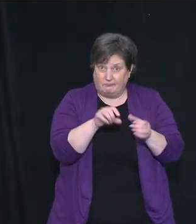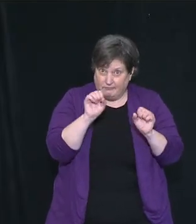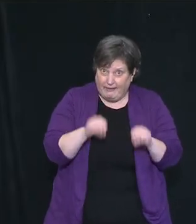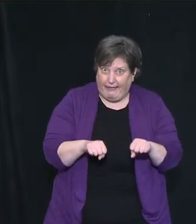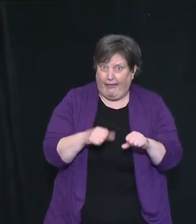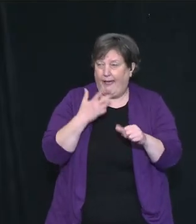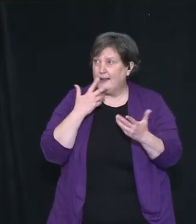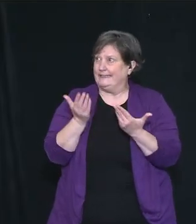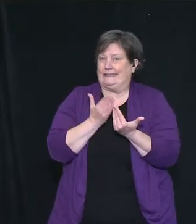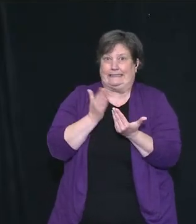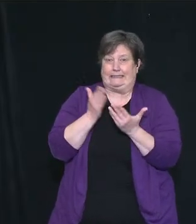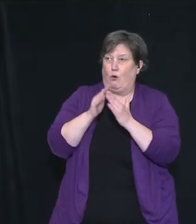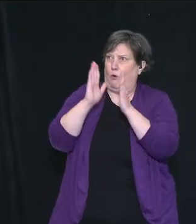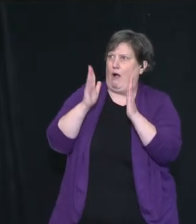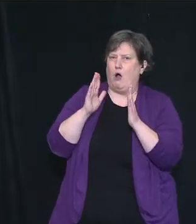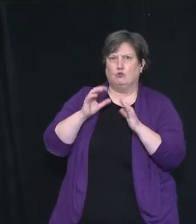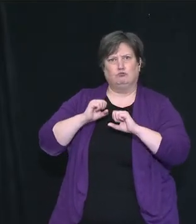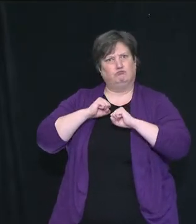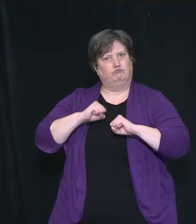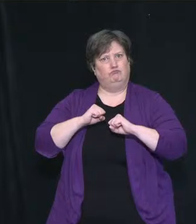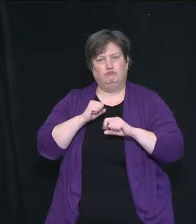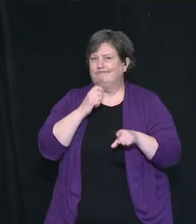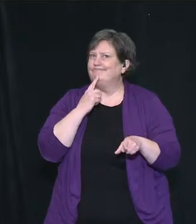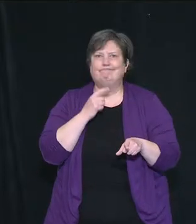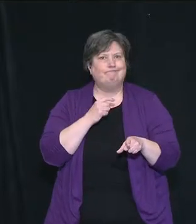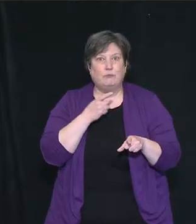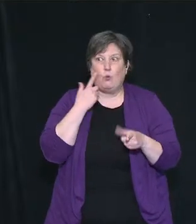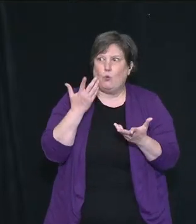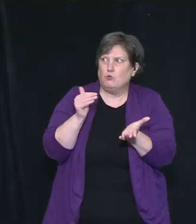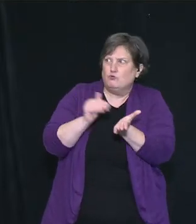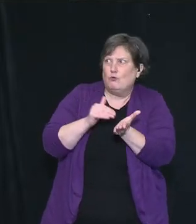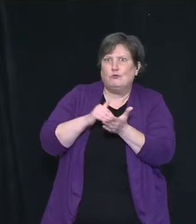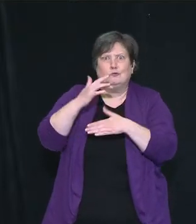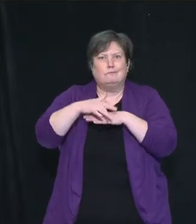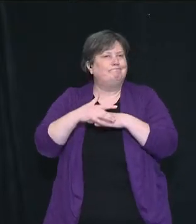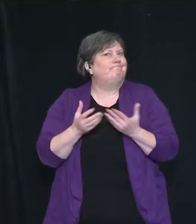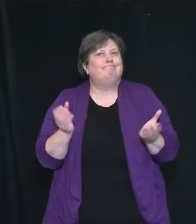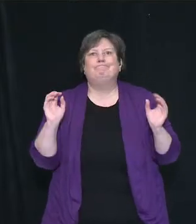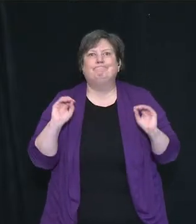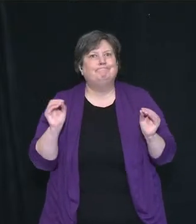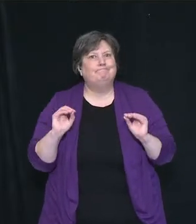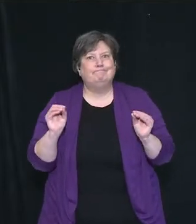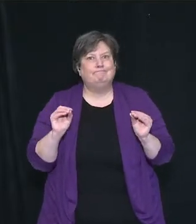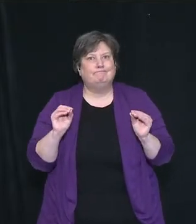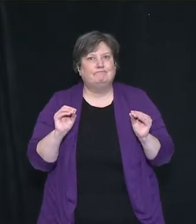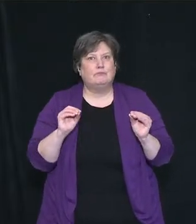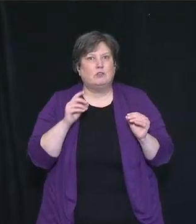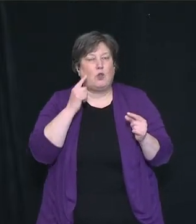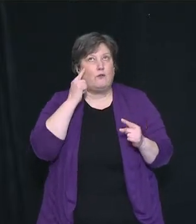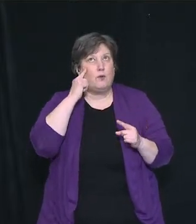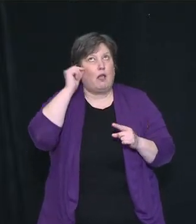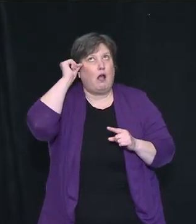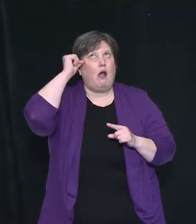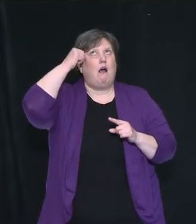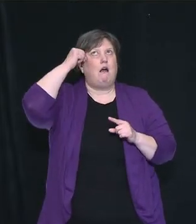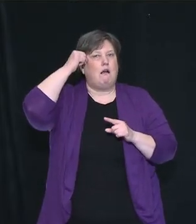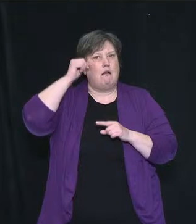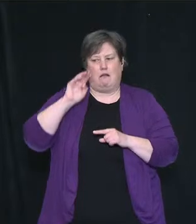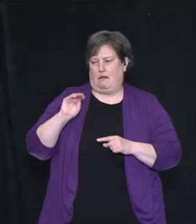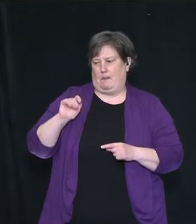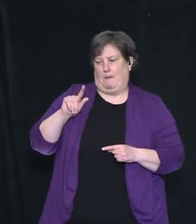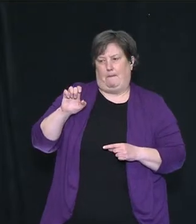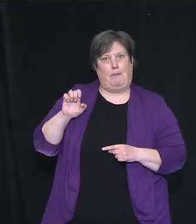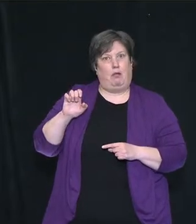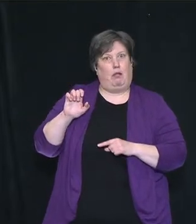to housing and to health care. May the emblem of the maple leaf, which regularly appears